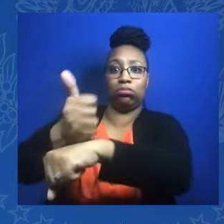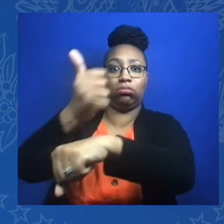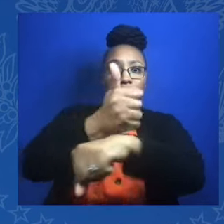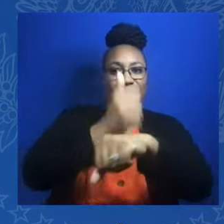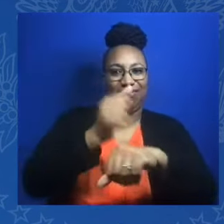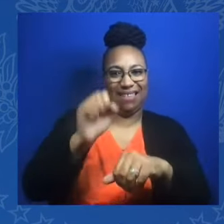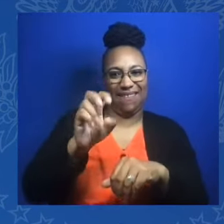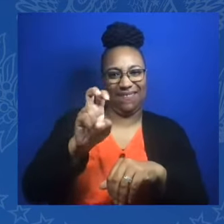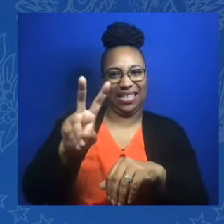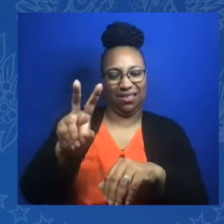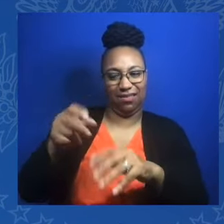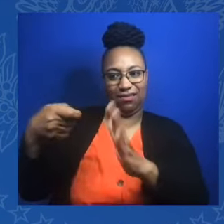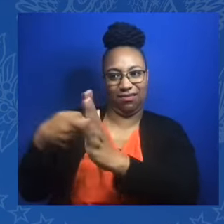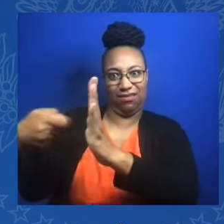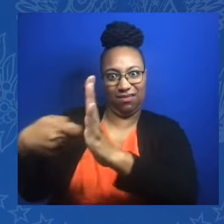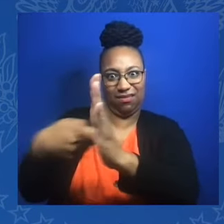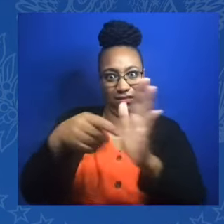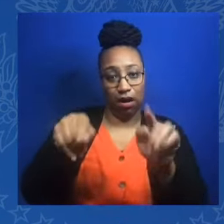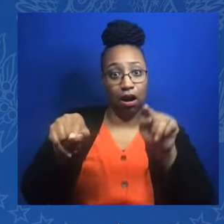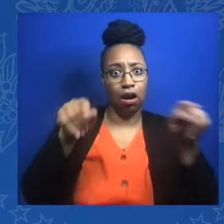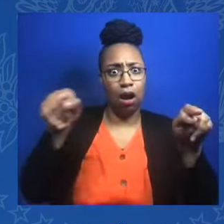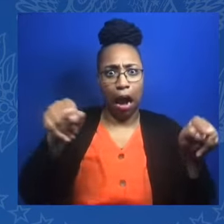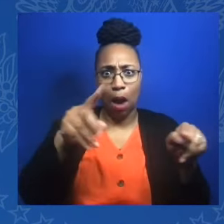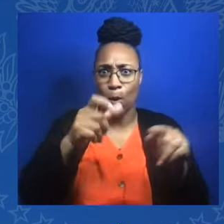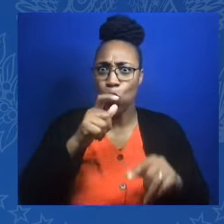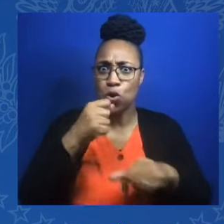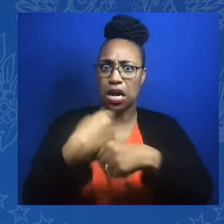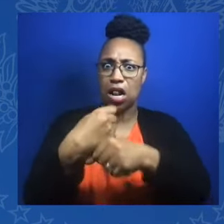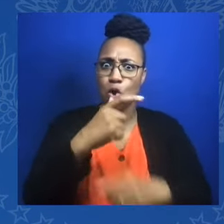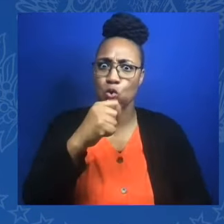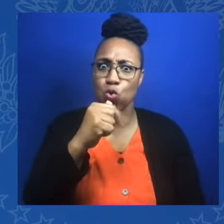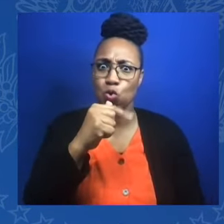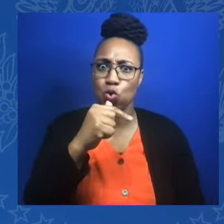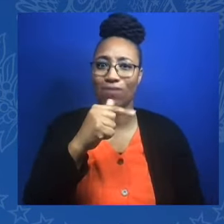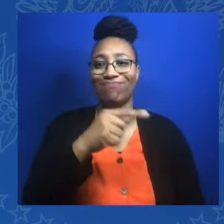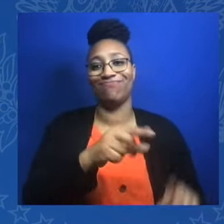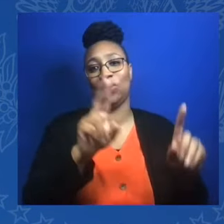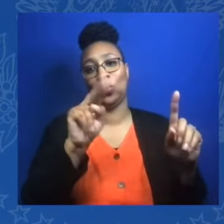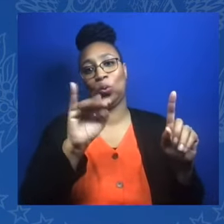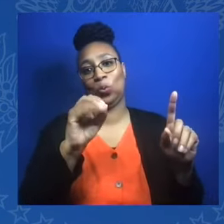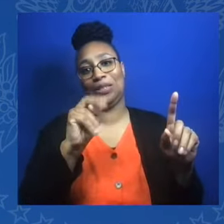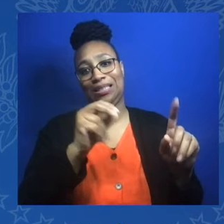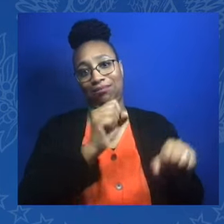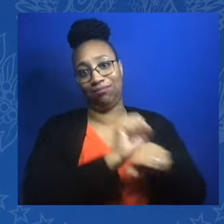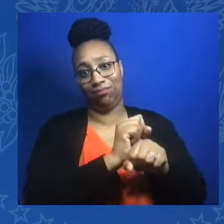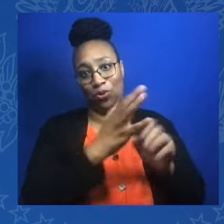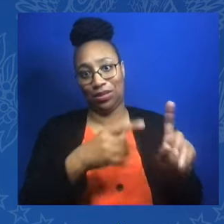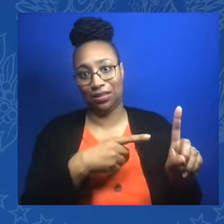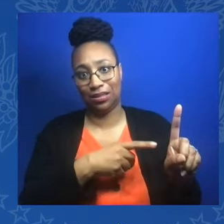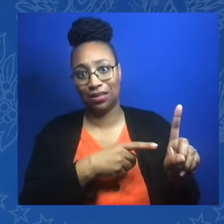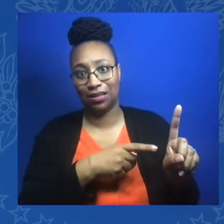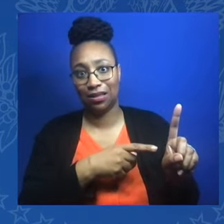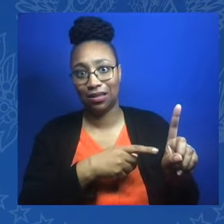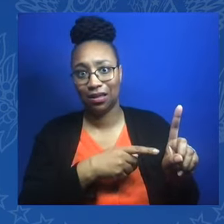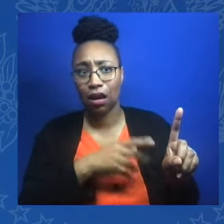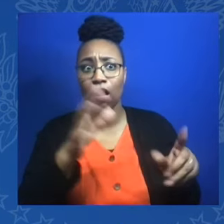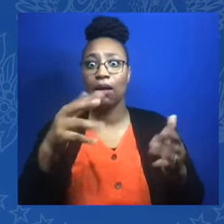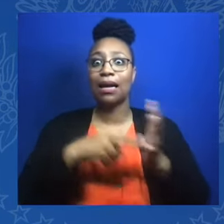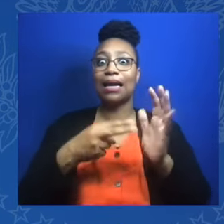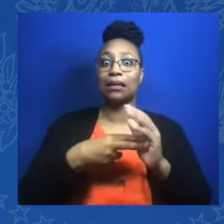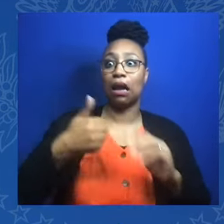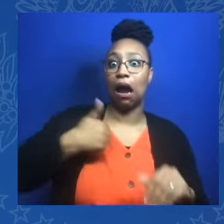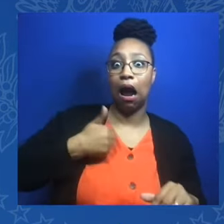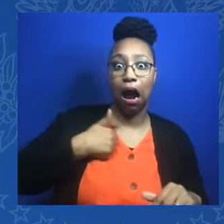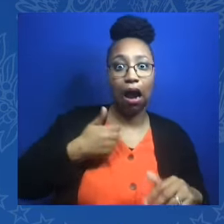so Americans and Canadians can continue to easily cross the border without ever hitting a snag in their American or Canadian-built